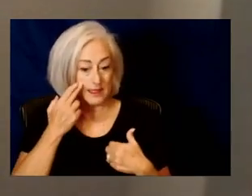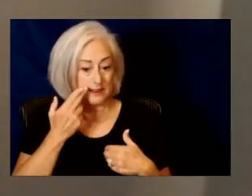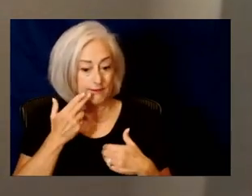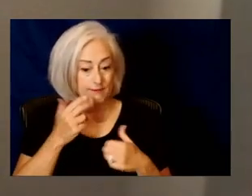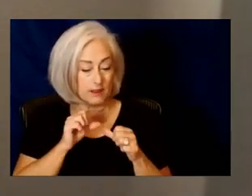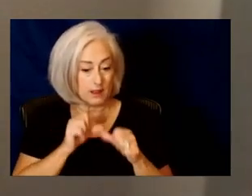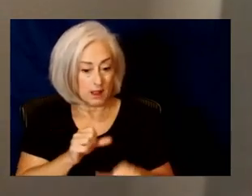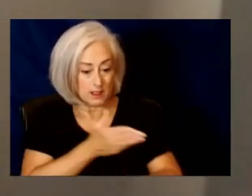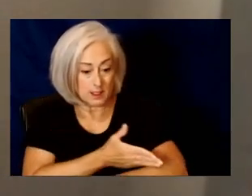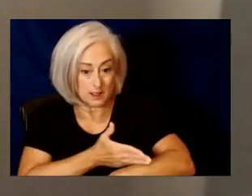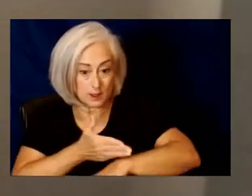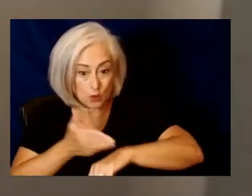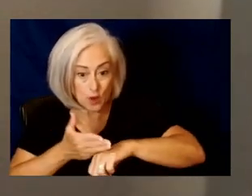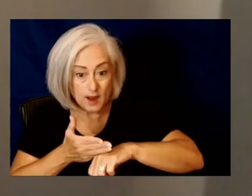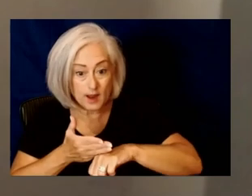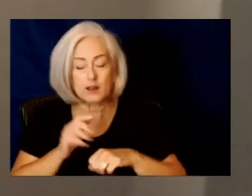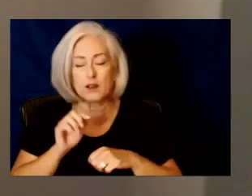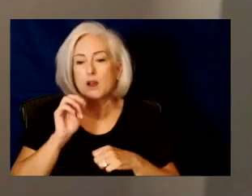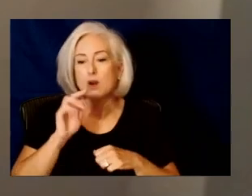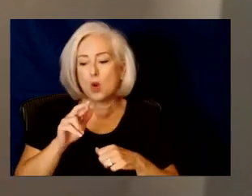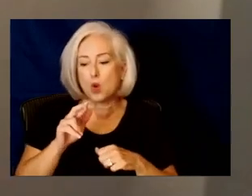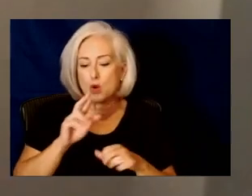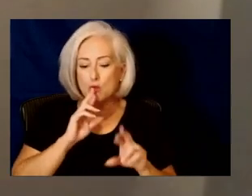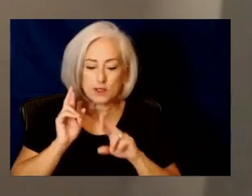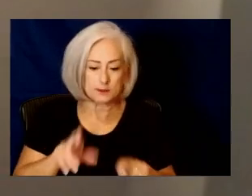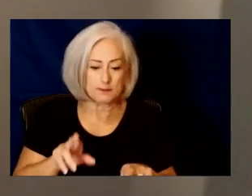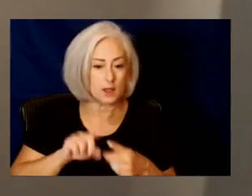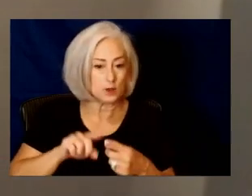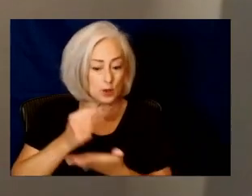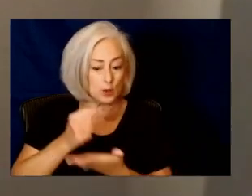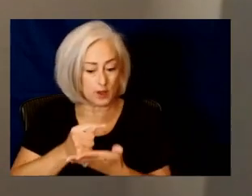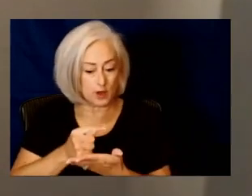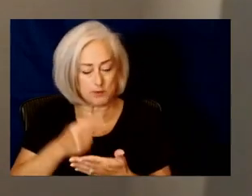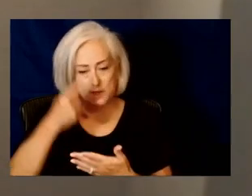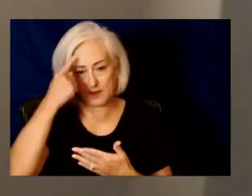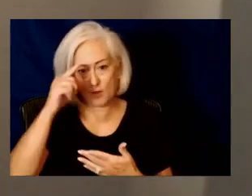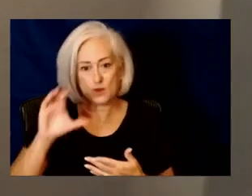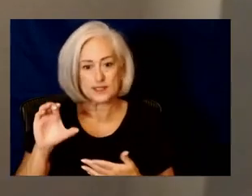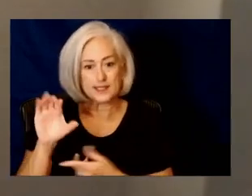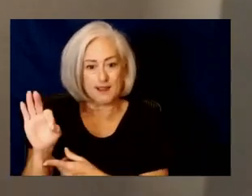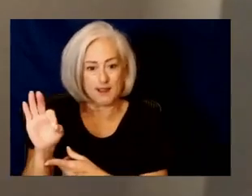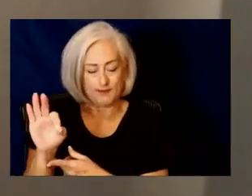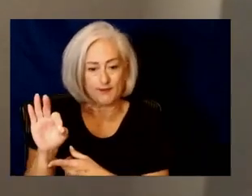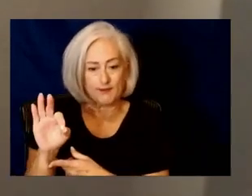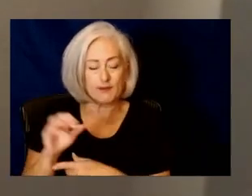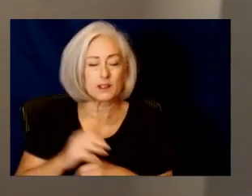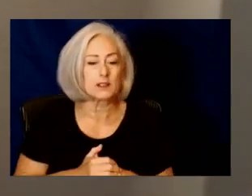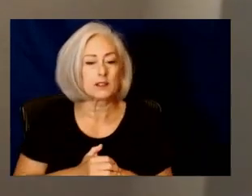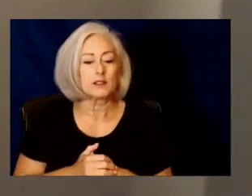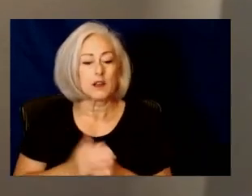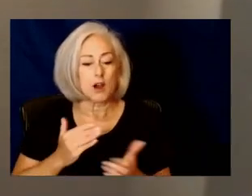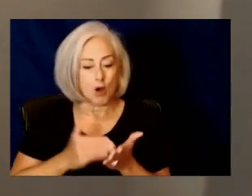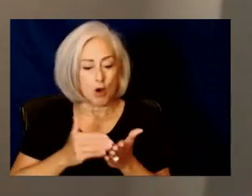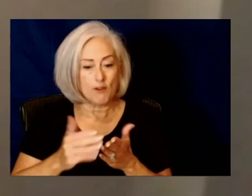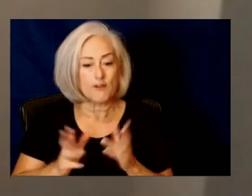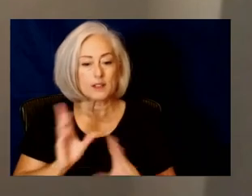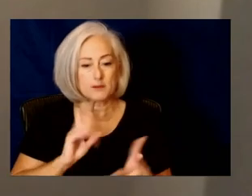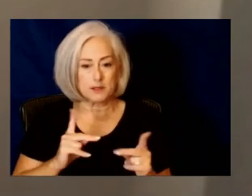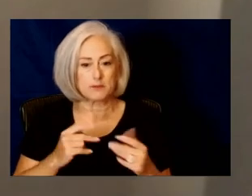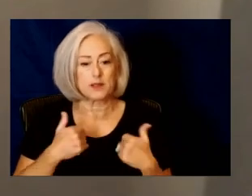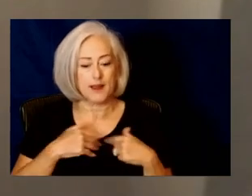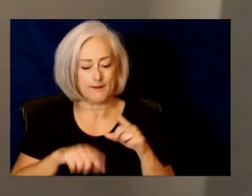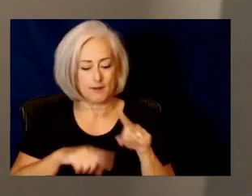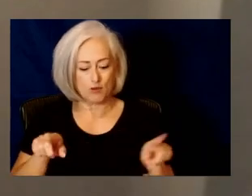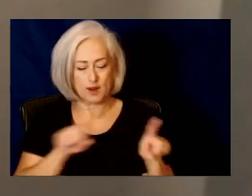responding to the therapies that we're using. For example, in cystic fibrosis, we often have people on various treatments to